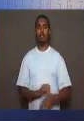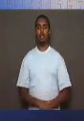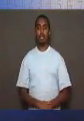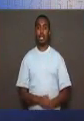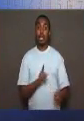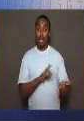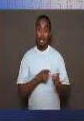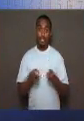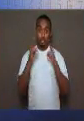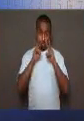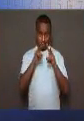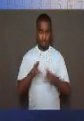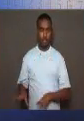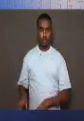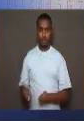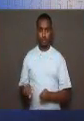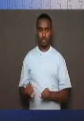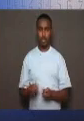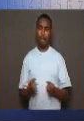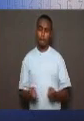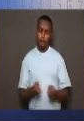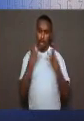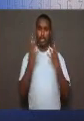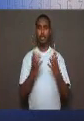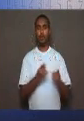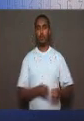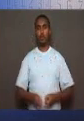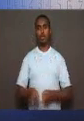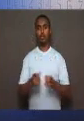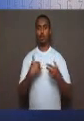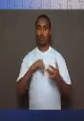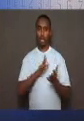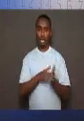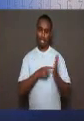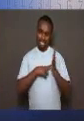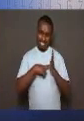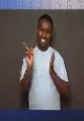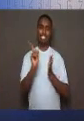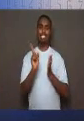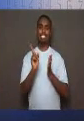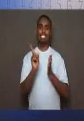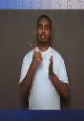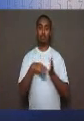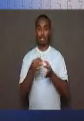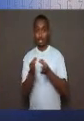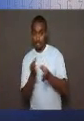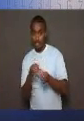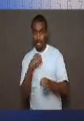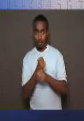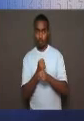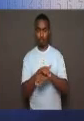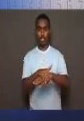As you can see, students, there are many ways in which we can be clearer when describing jobs